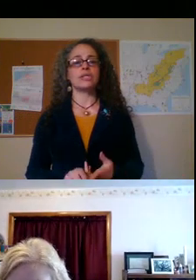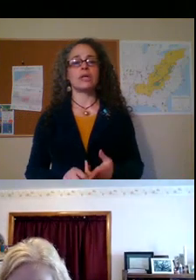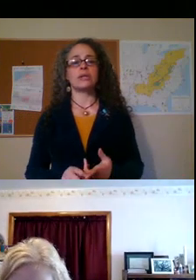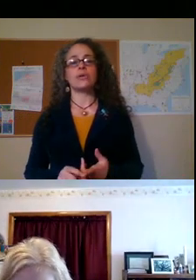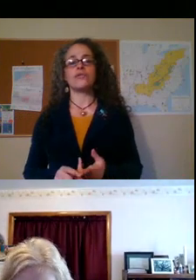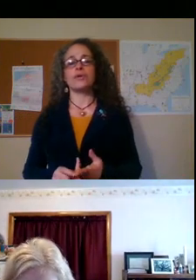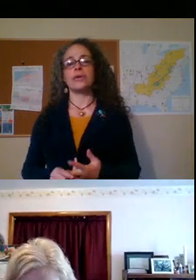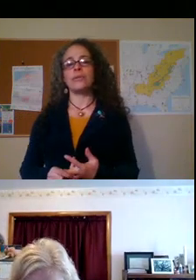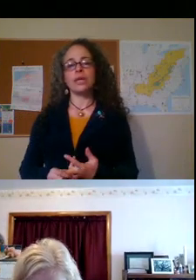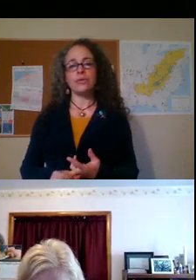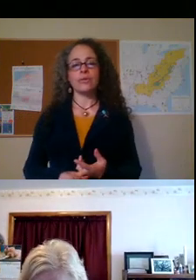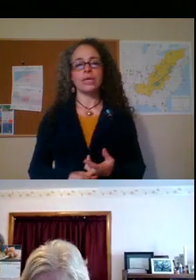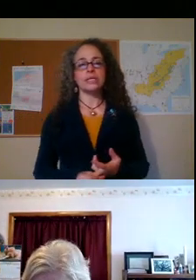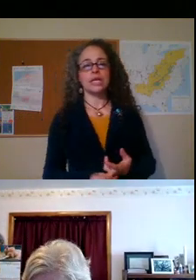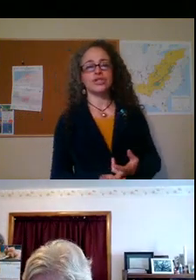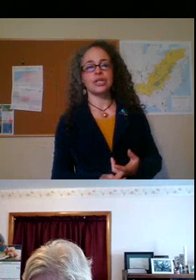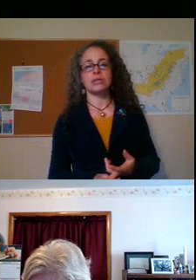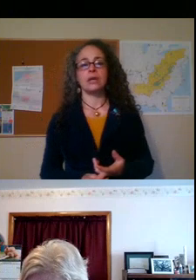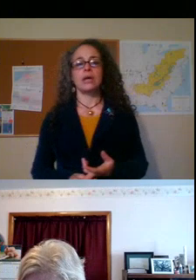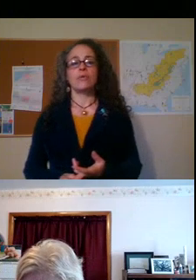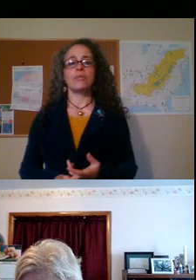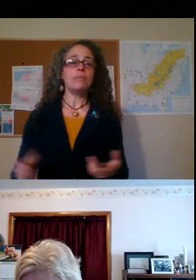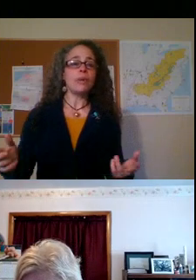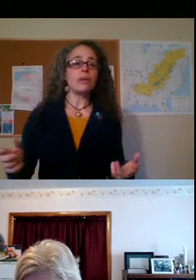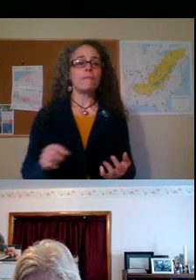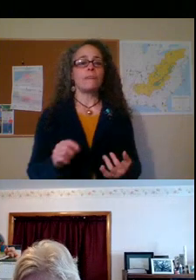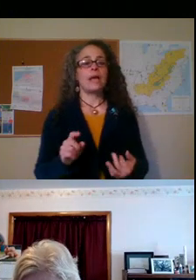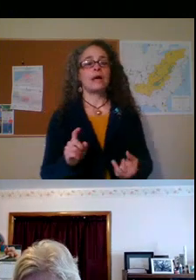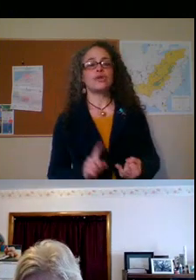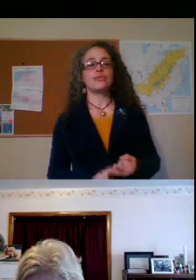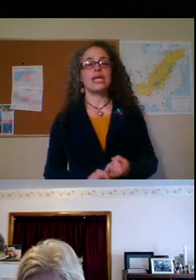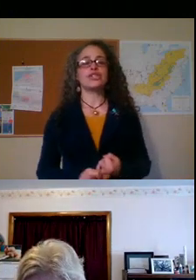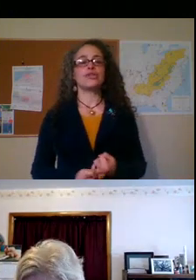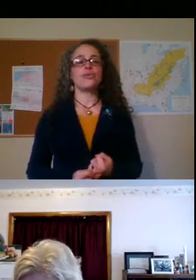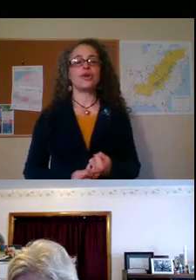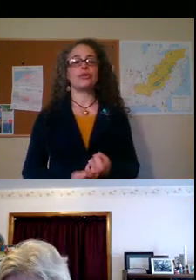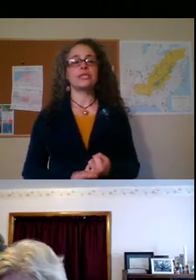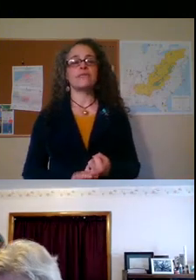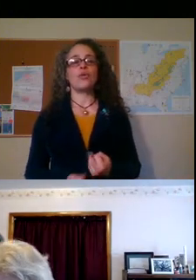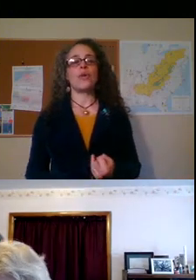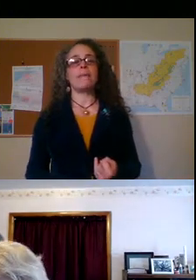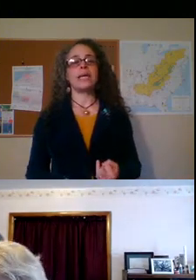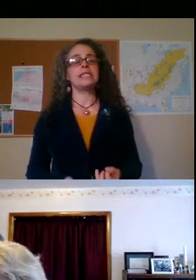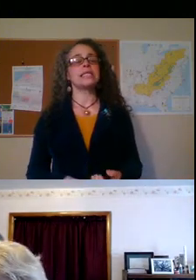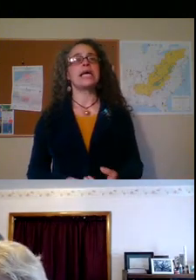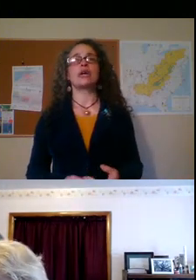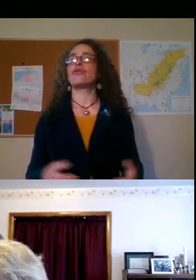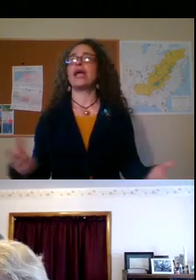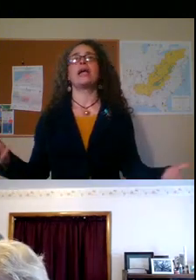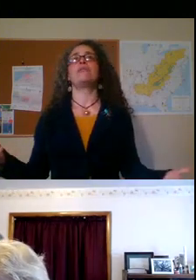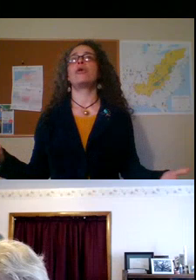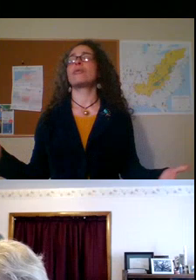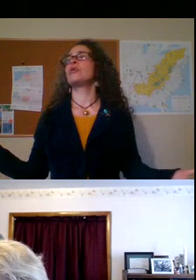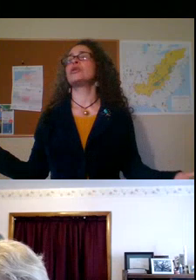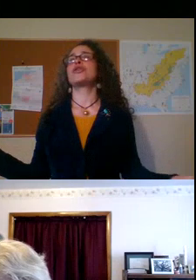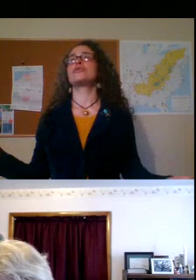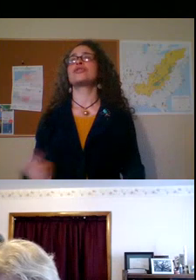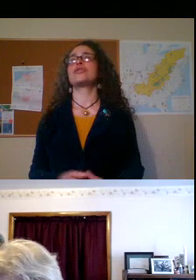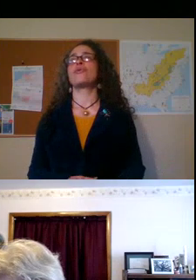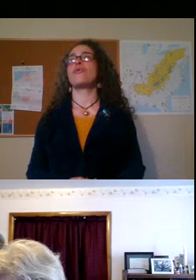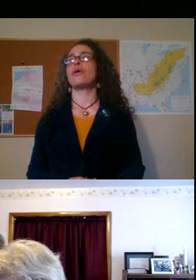A person on loan from another organization or people, donation or use of equipment like crane